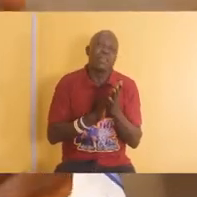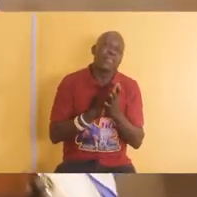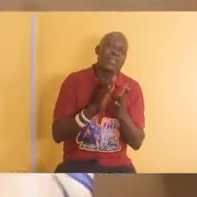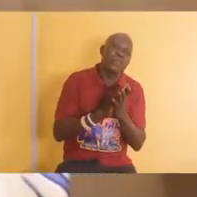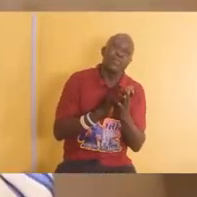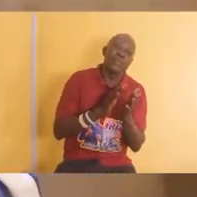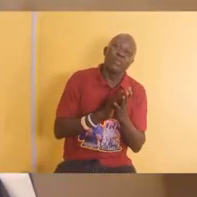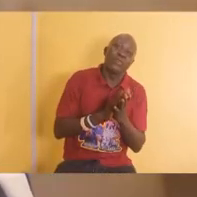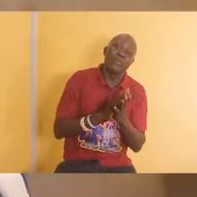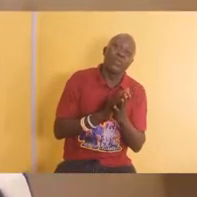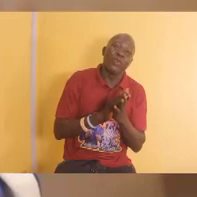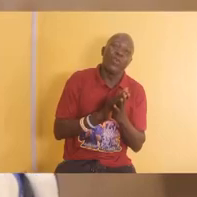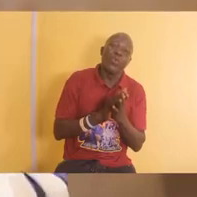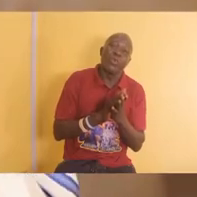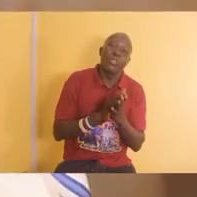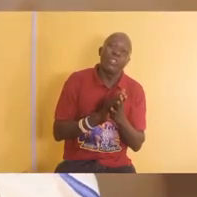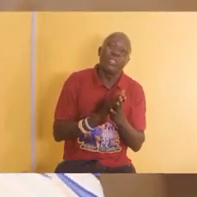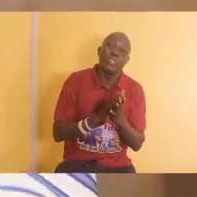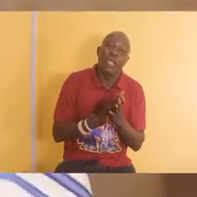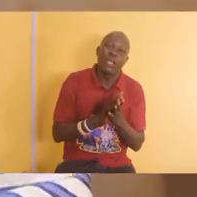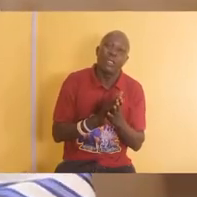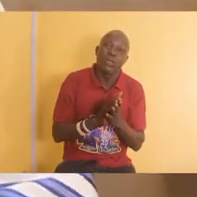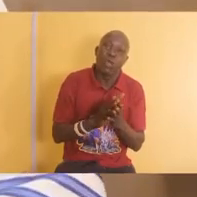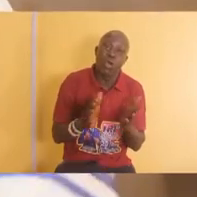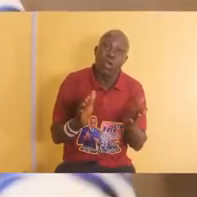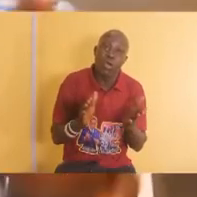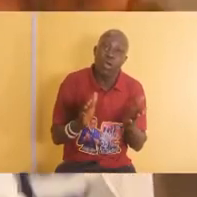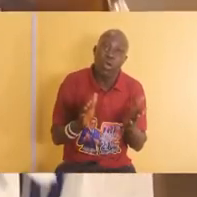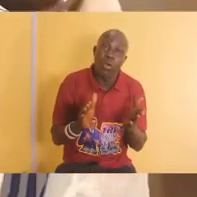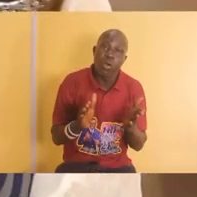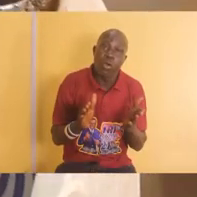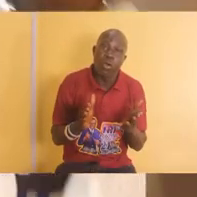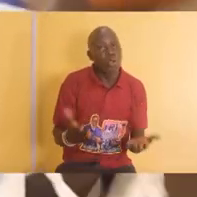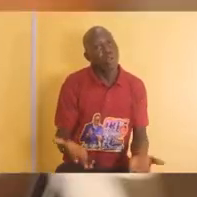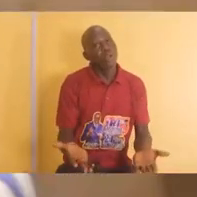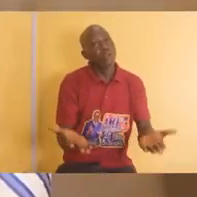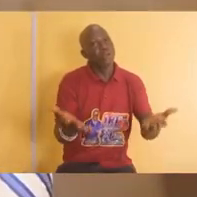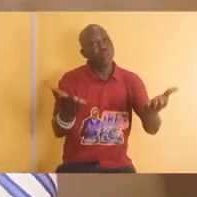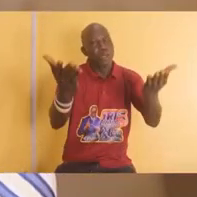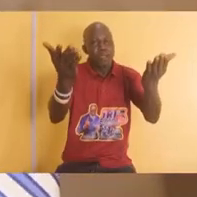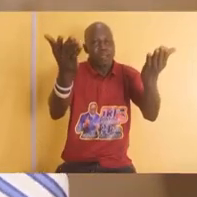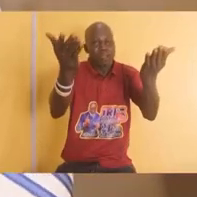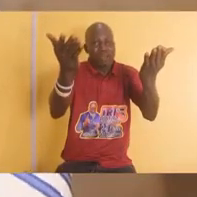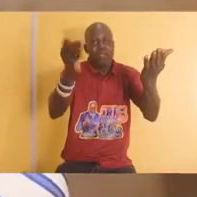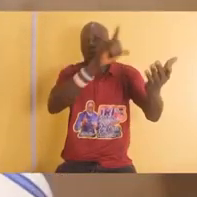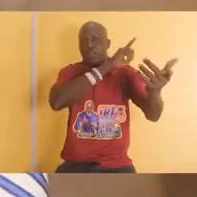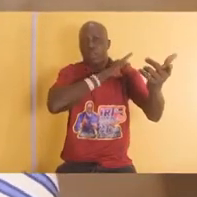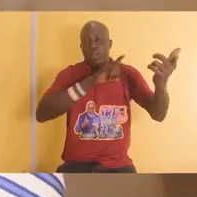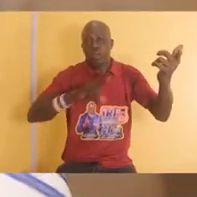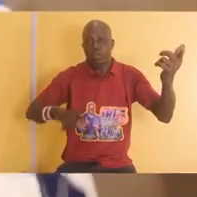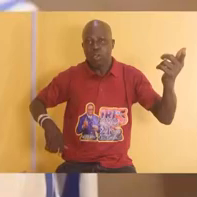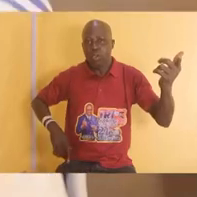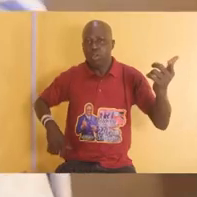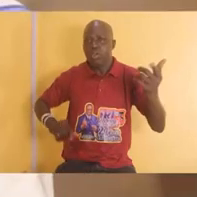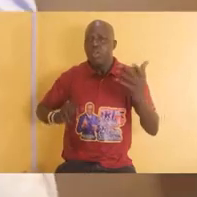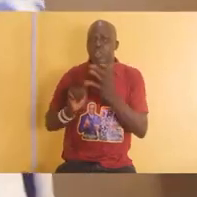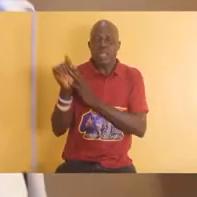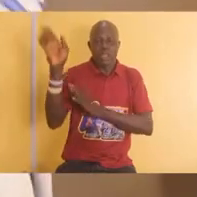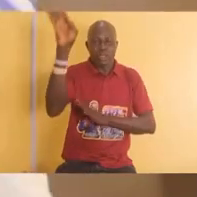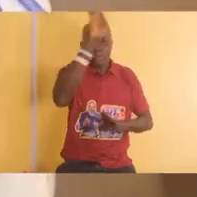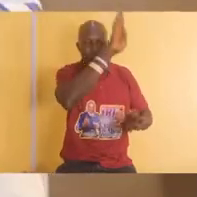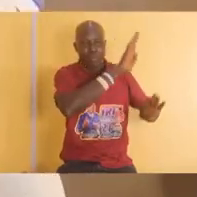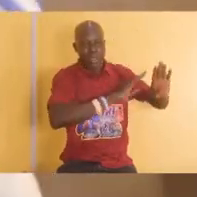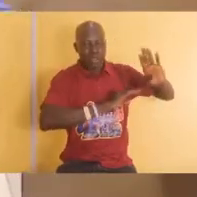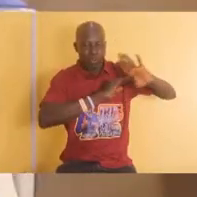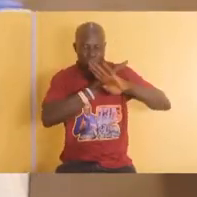Agbara Olorun po Agbara Olorun po chop your head. Oluwa Lord ogun idiwo